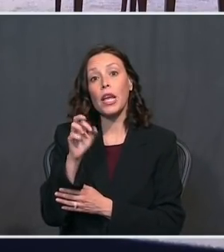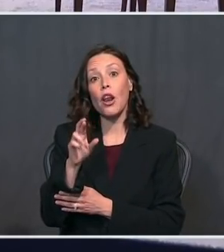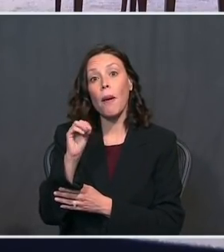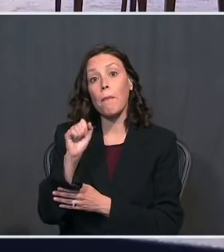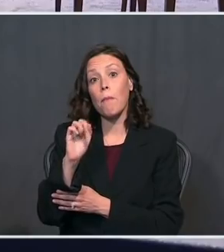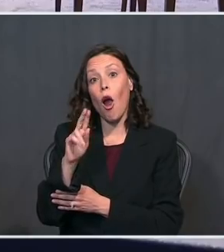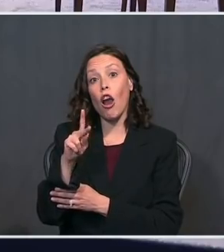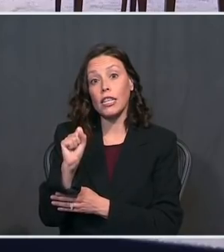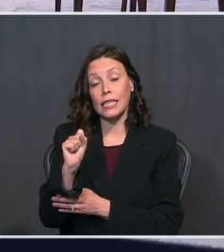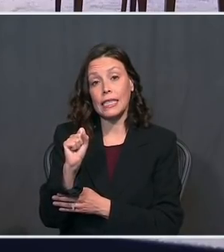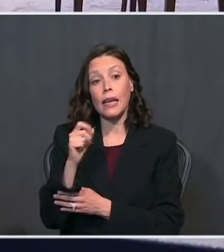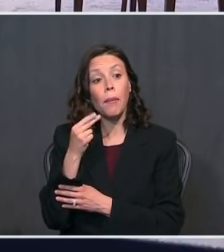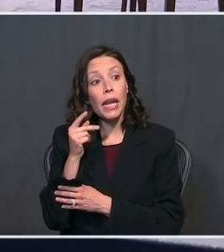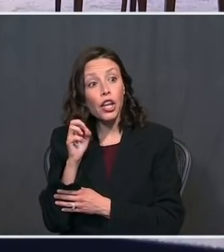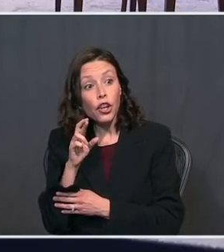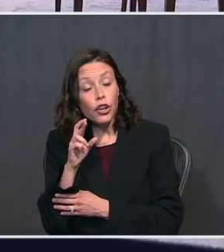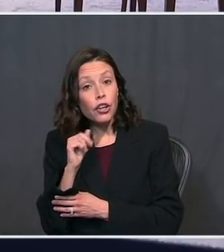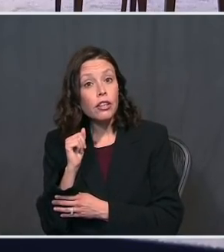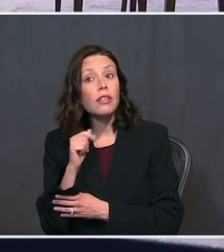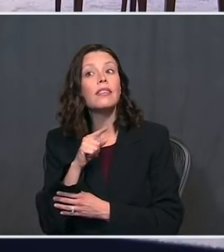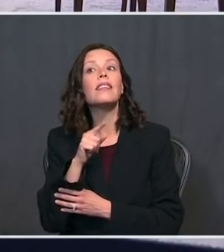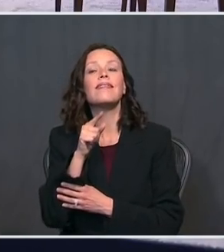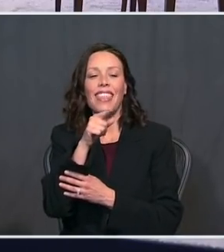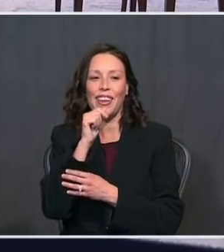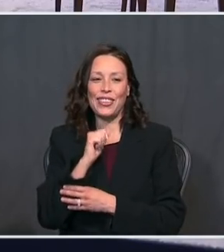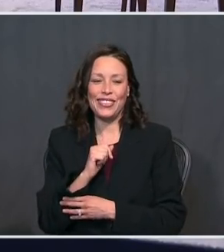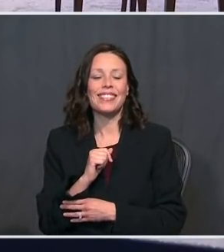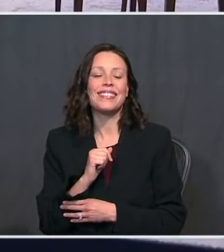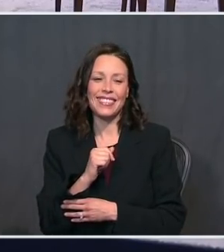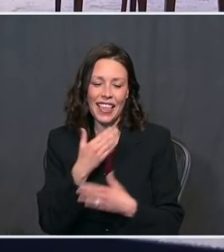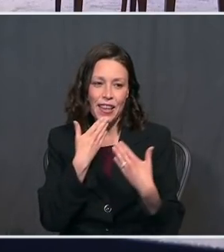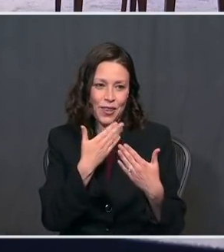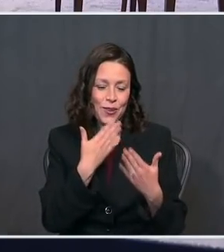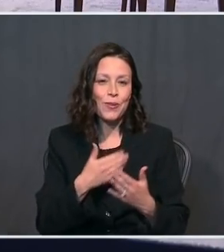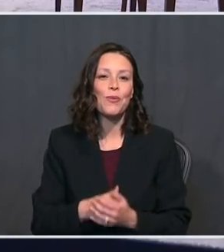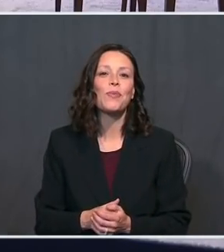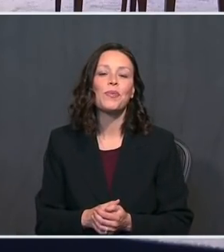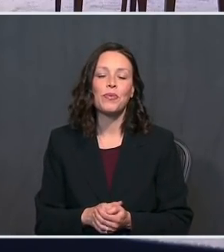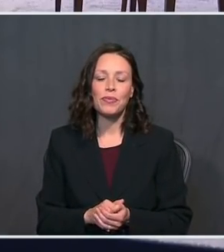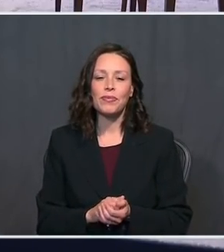Marks. Peter. Yes, Peter. Thank you.